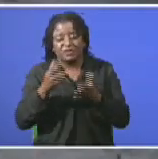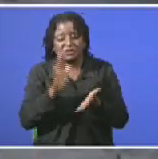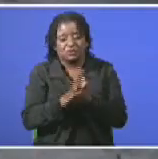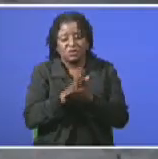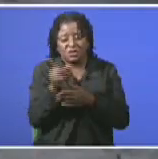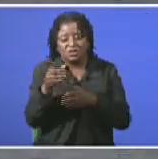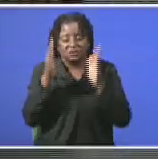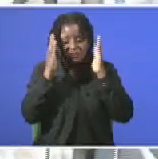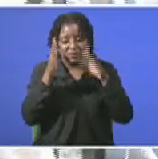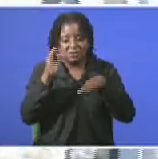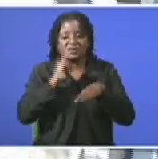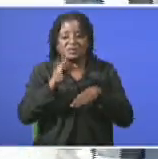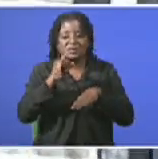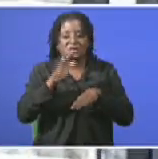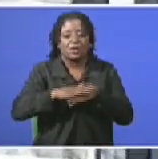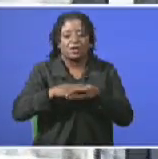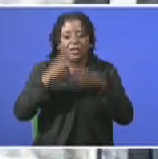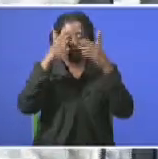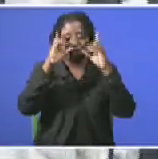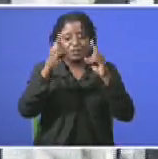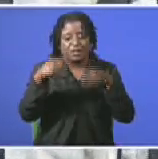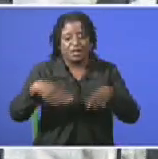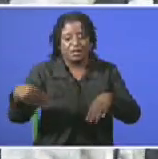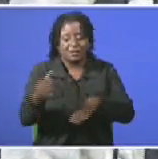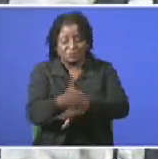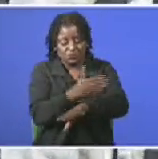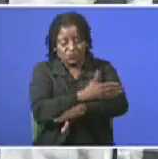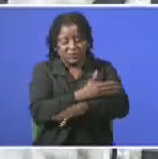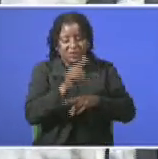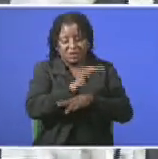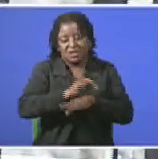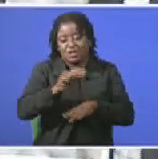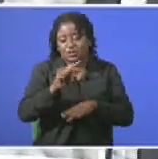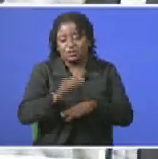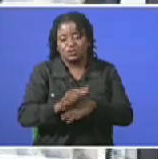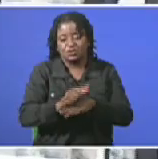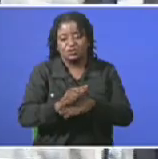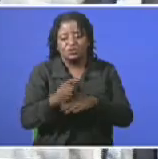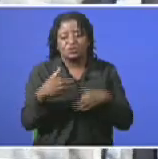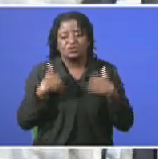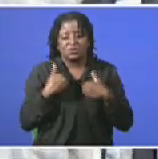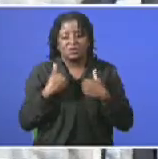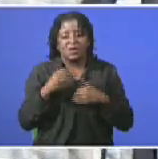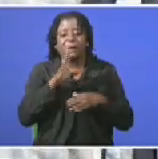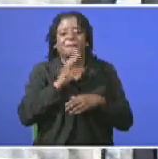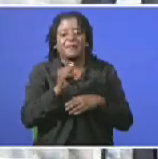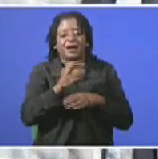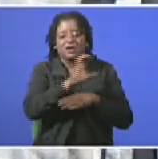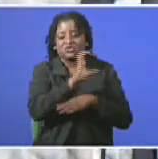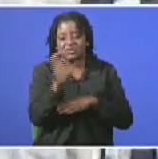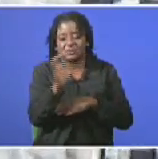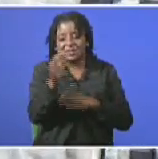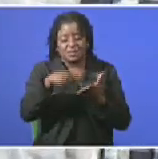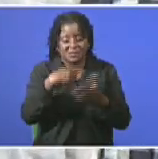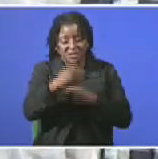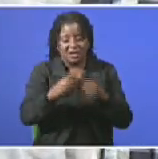youth. So by Christmas this year, I want to ensure that every single classroom in Gerald Cash is